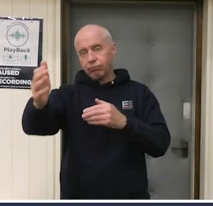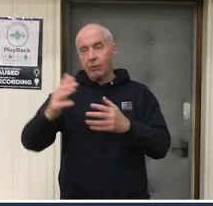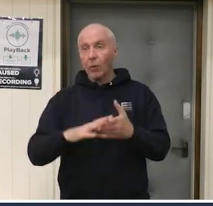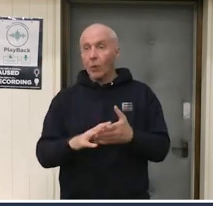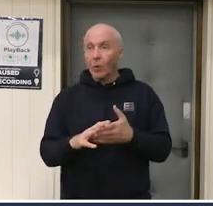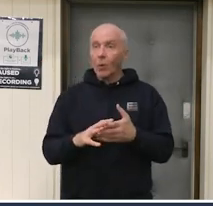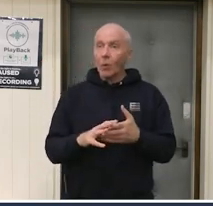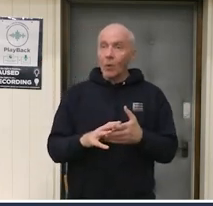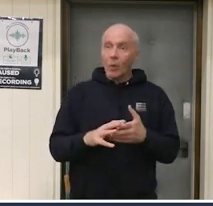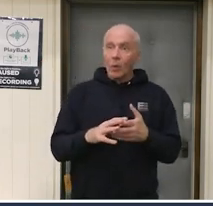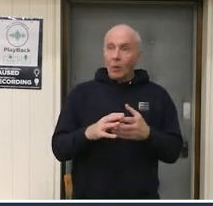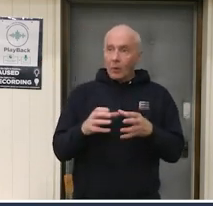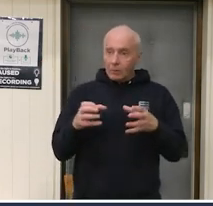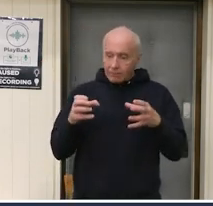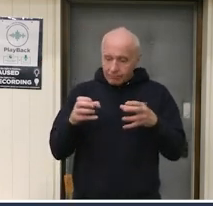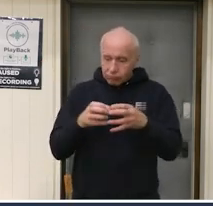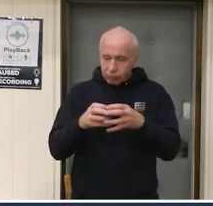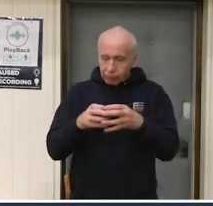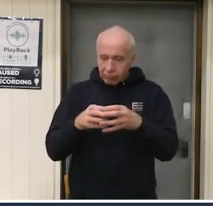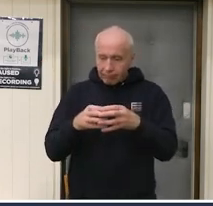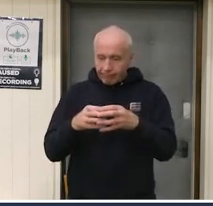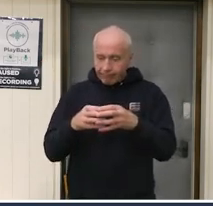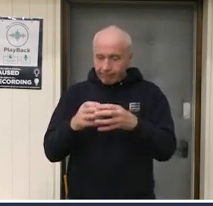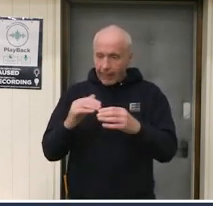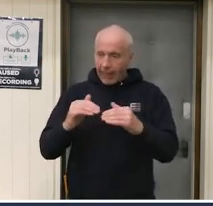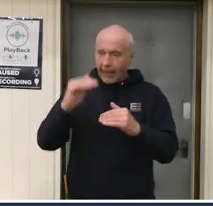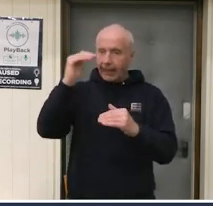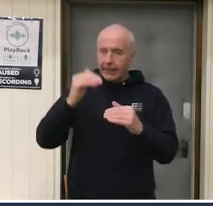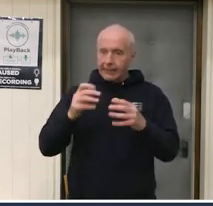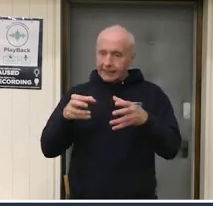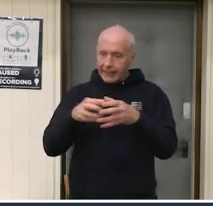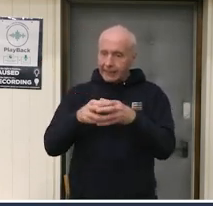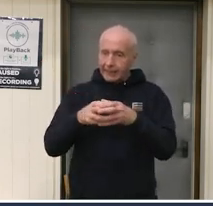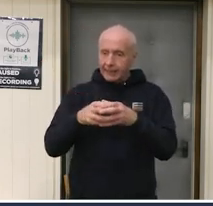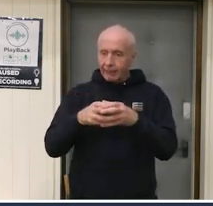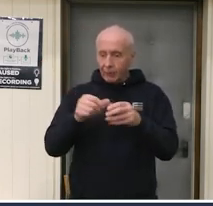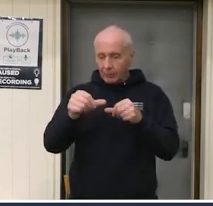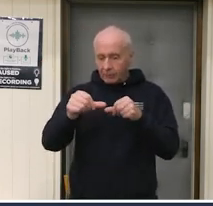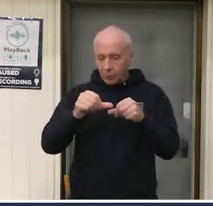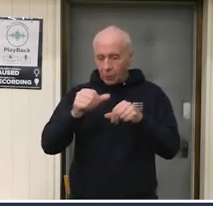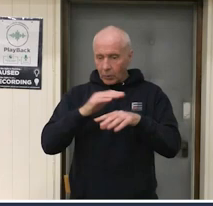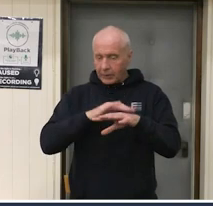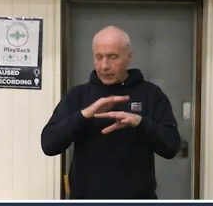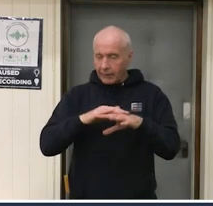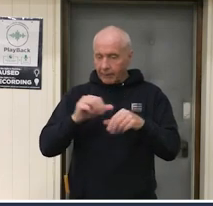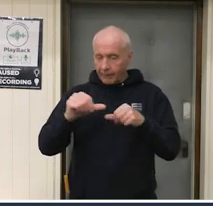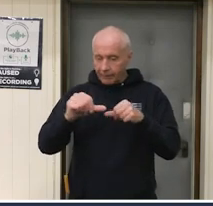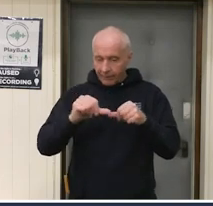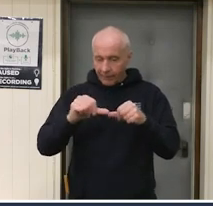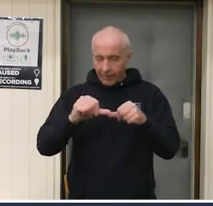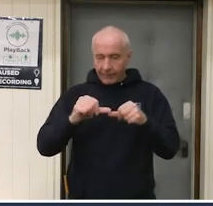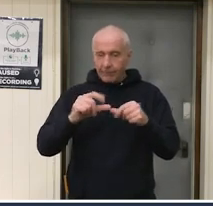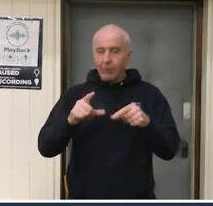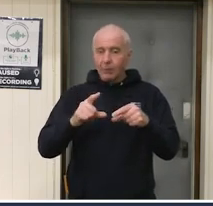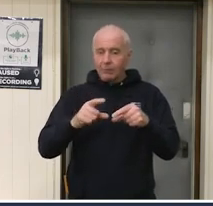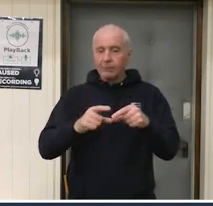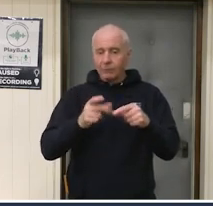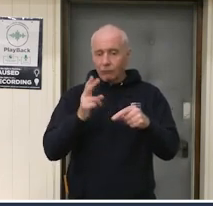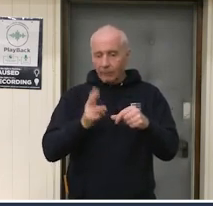time, but then do it over and over again. And it just so happens that the two sort of main ways of doing